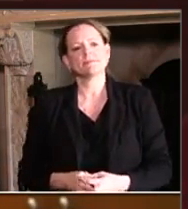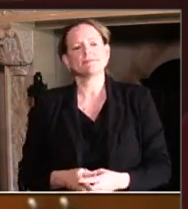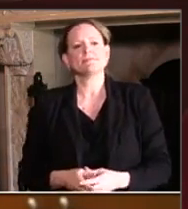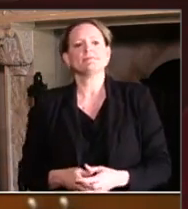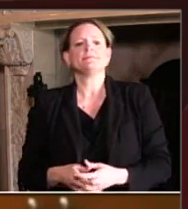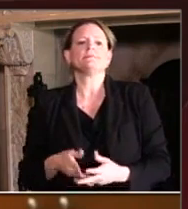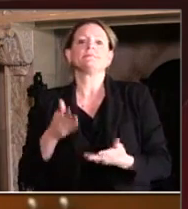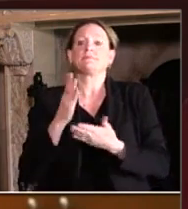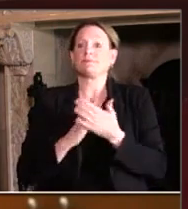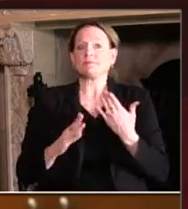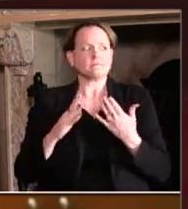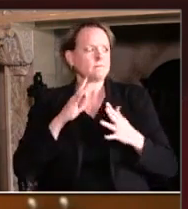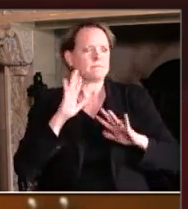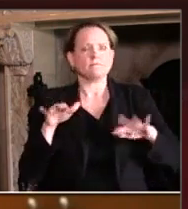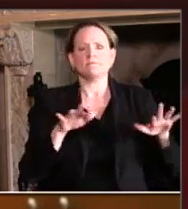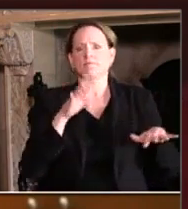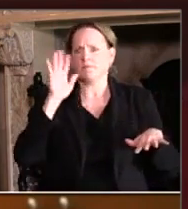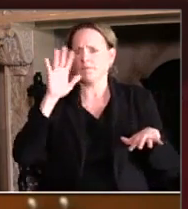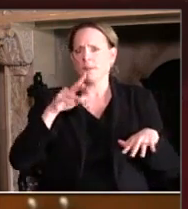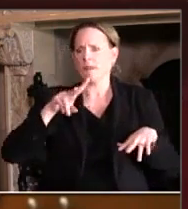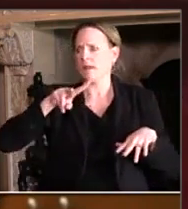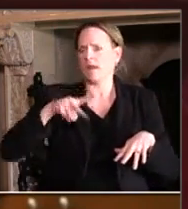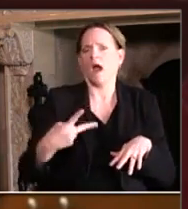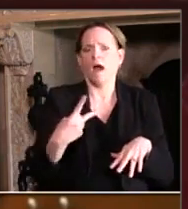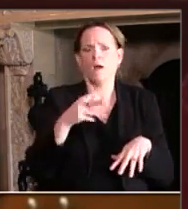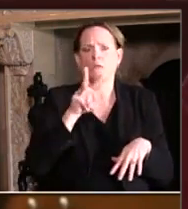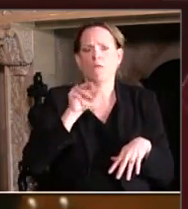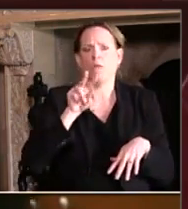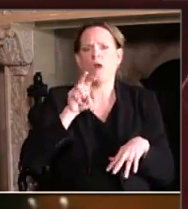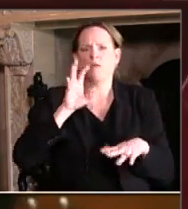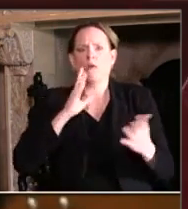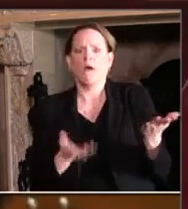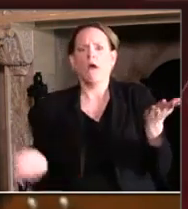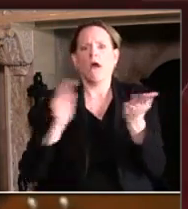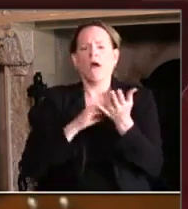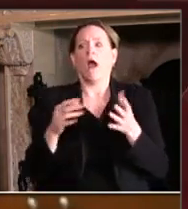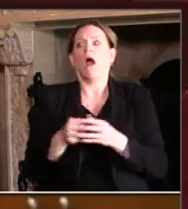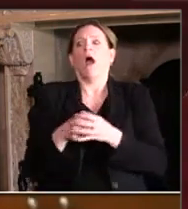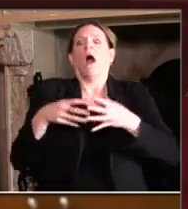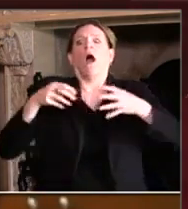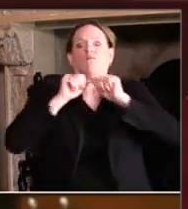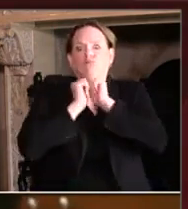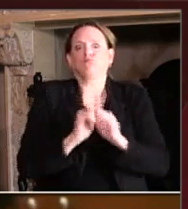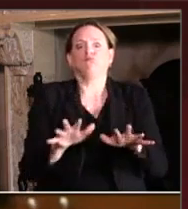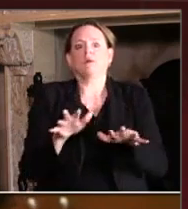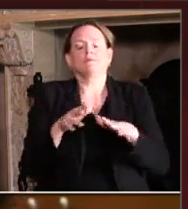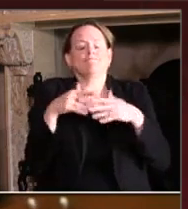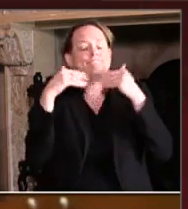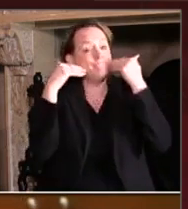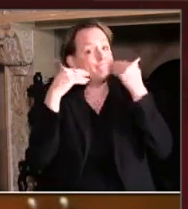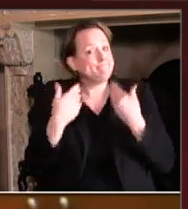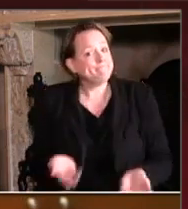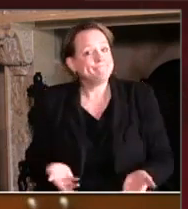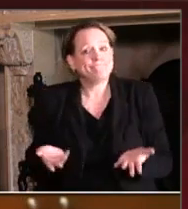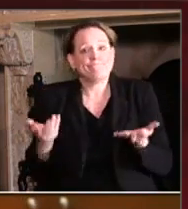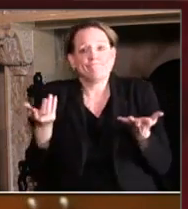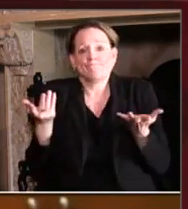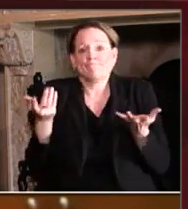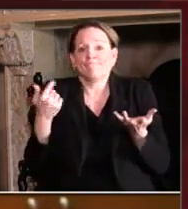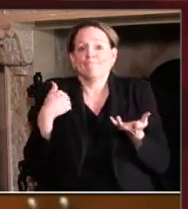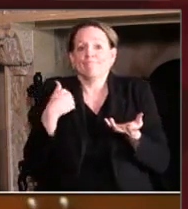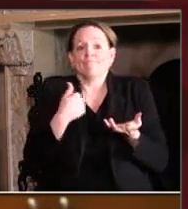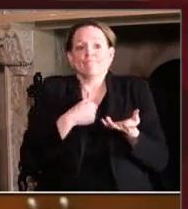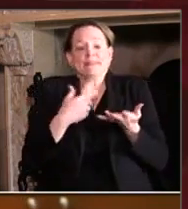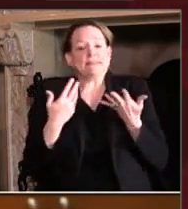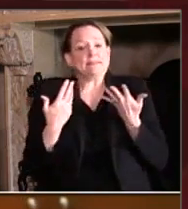to remember that our decisions today will impact what we will be allowed to do tomorrow. I do not want us to